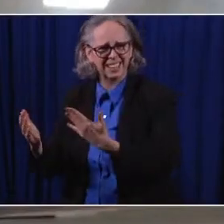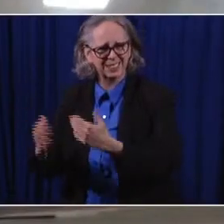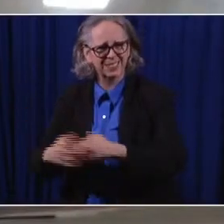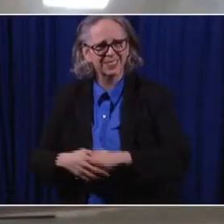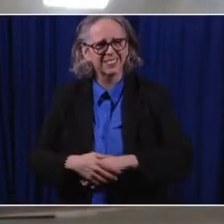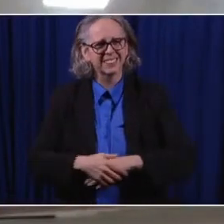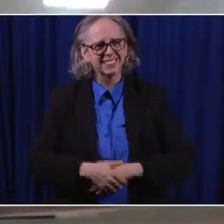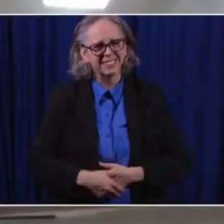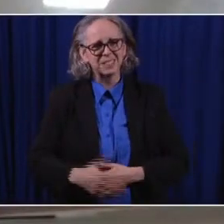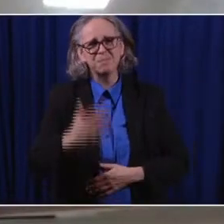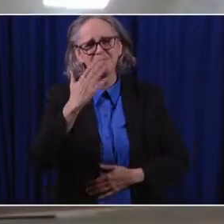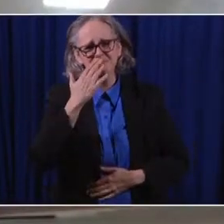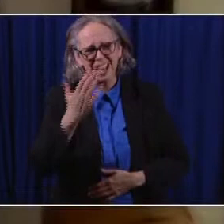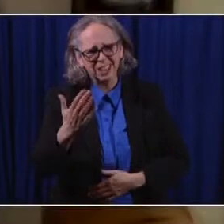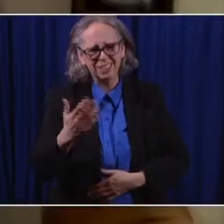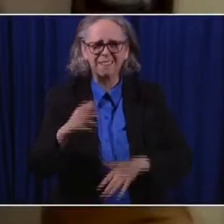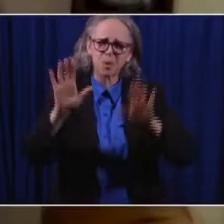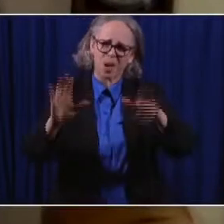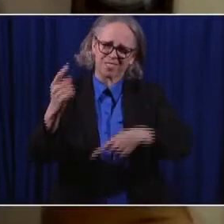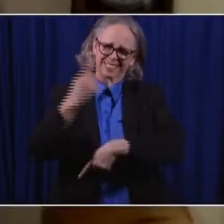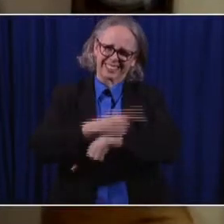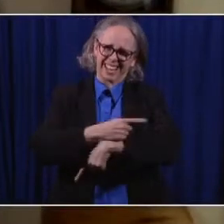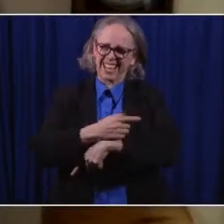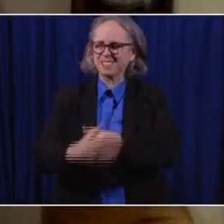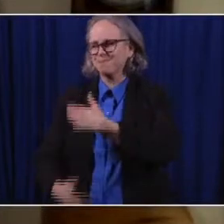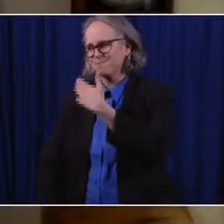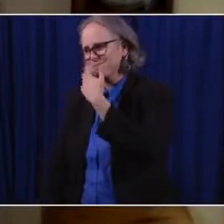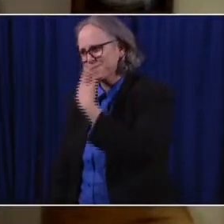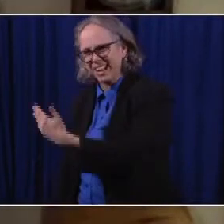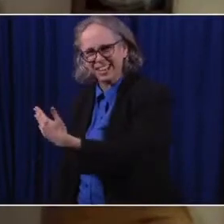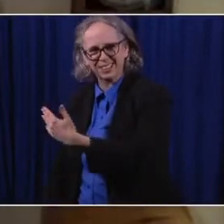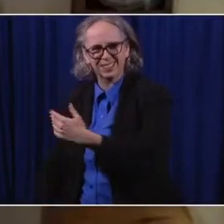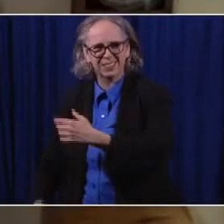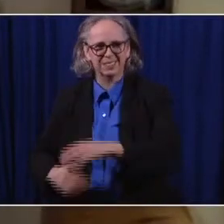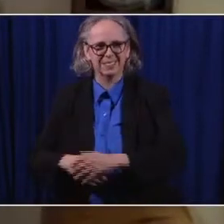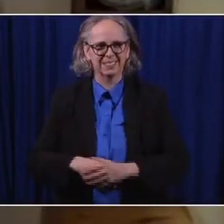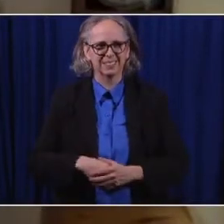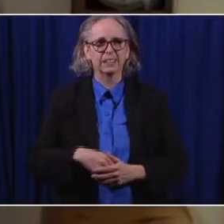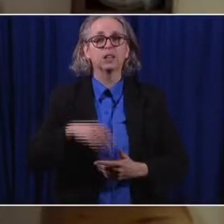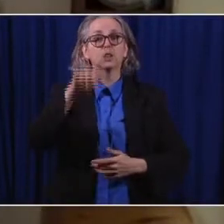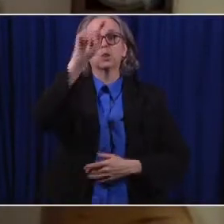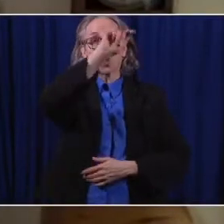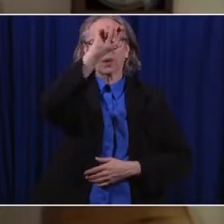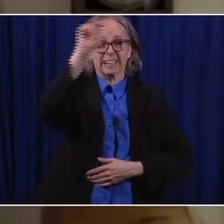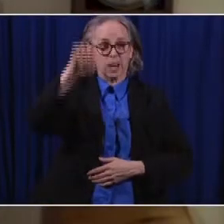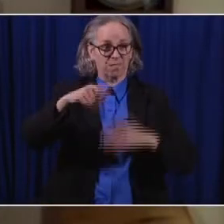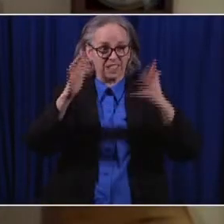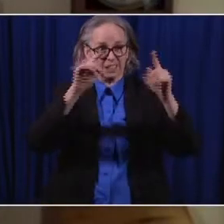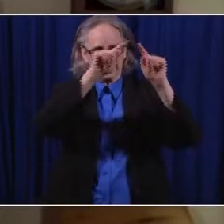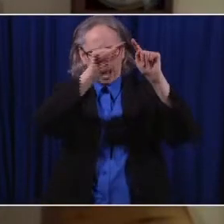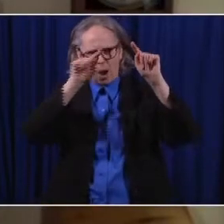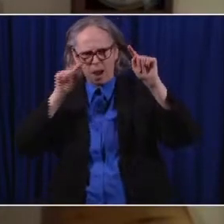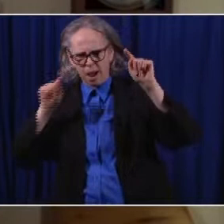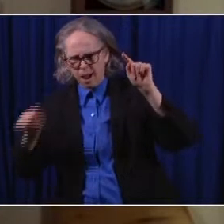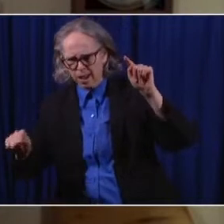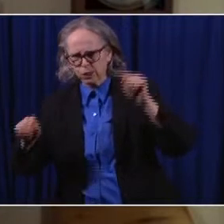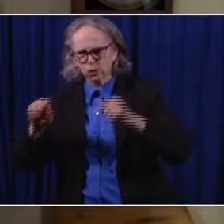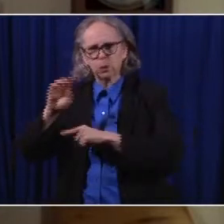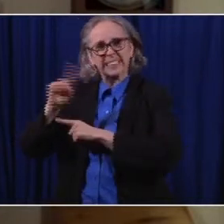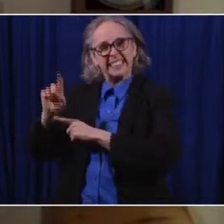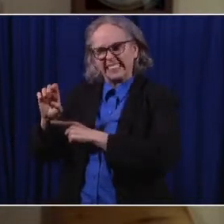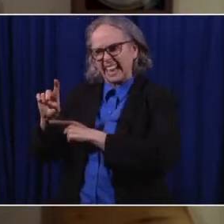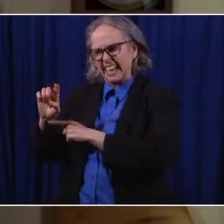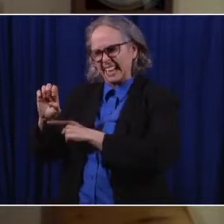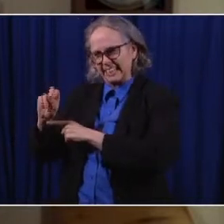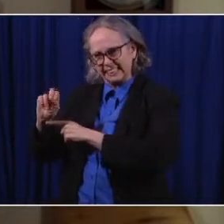DeWine. Have a wonderful day. Thank you very much. We're going to go from Toledo to Zanesville. Today we're speaking with Ryan Smith, a registered